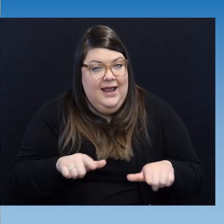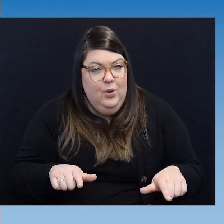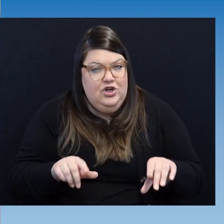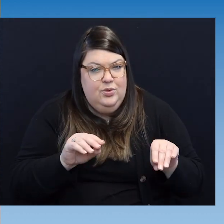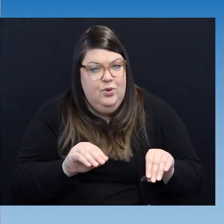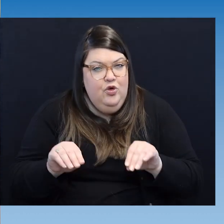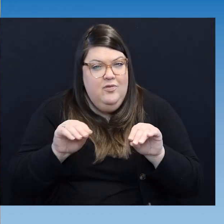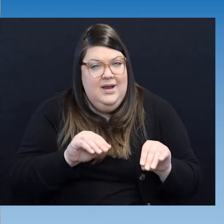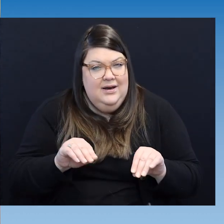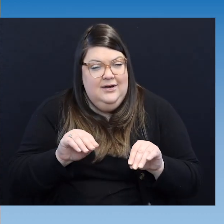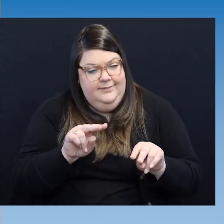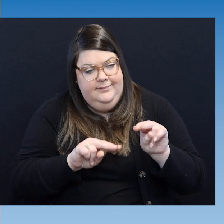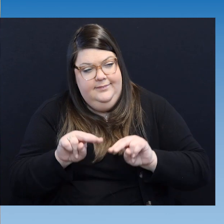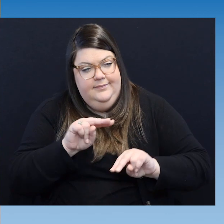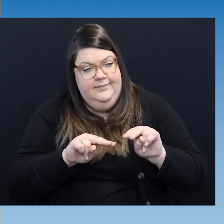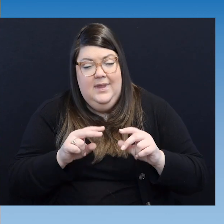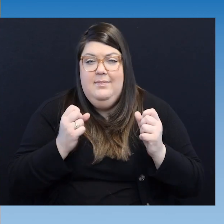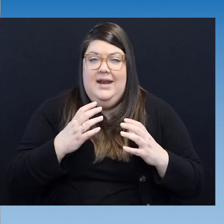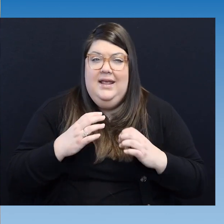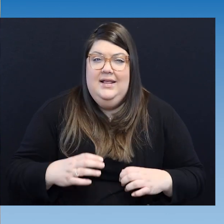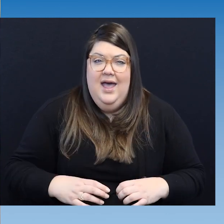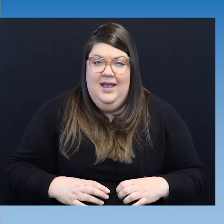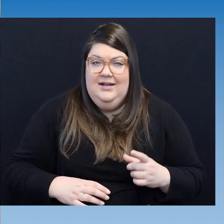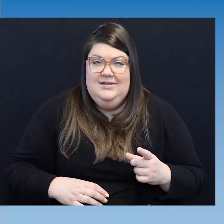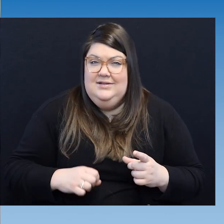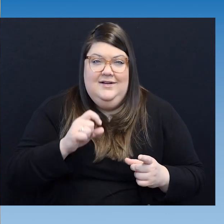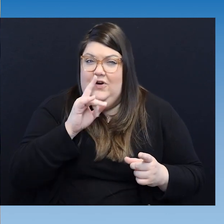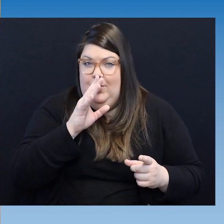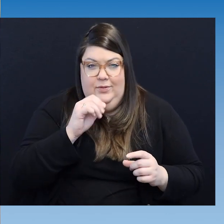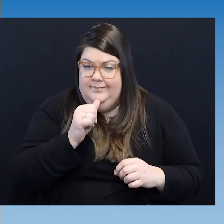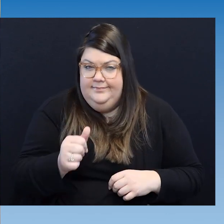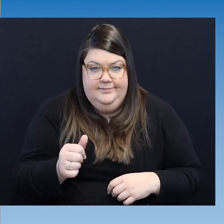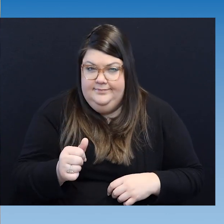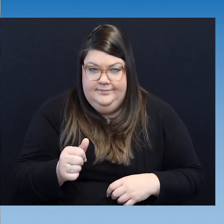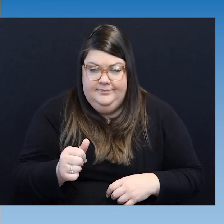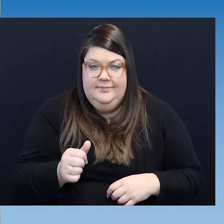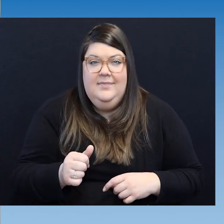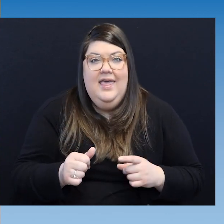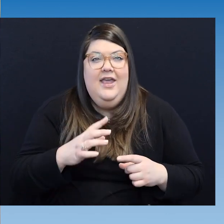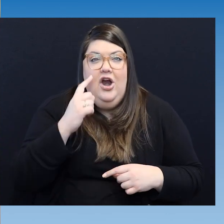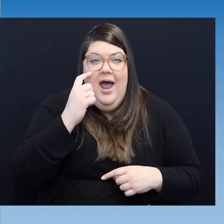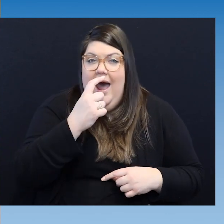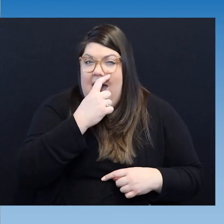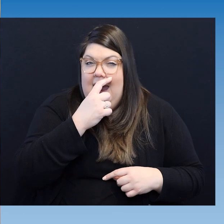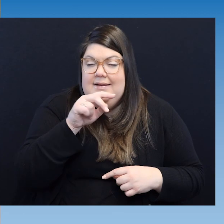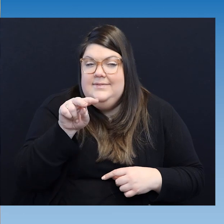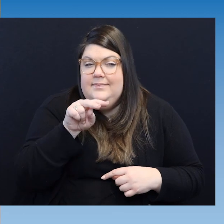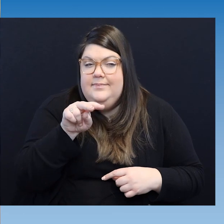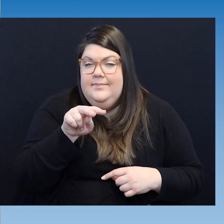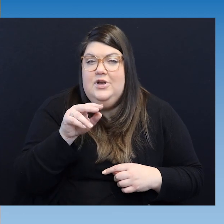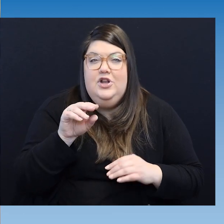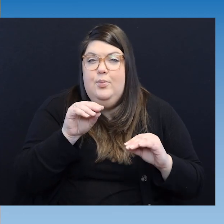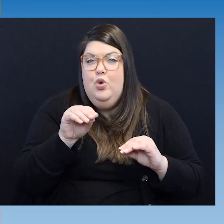movement. I have a lot of clients that are not verbal, and their eyes, their movement, their touch,